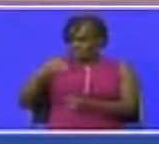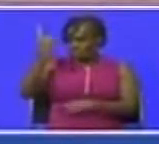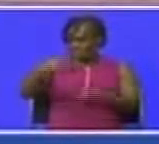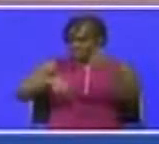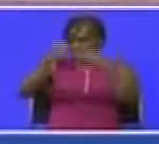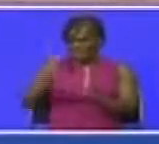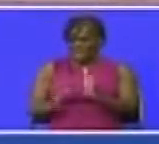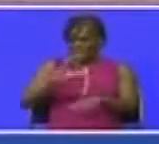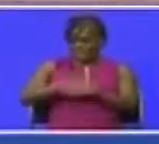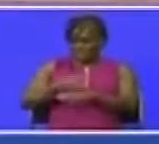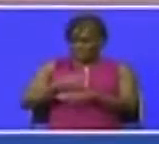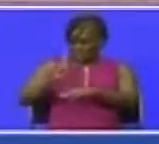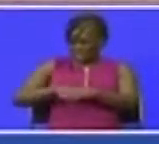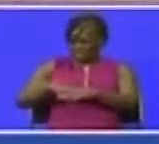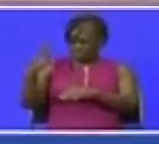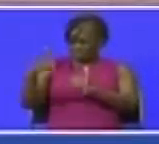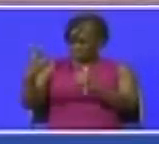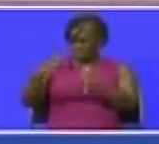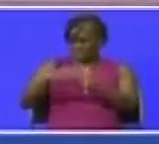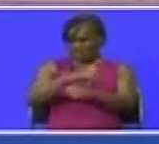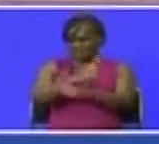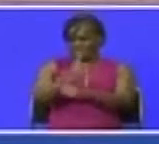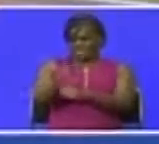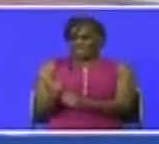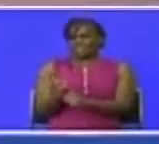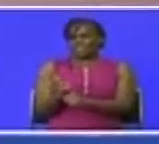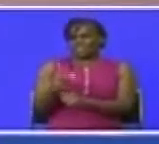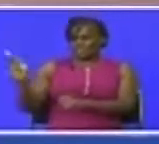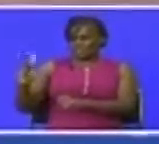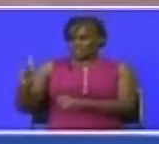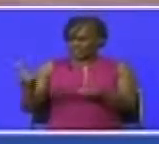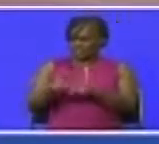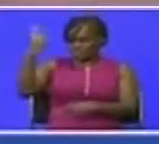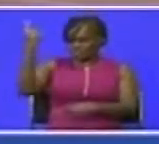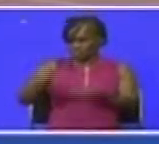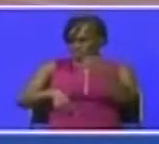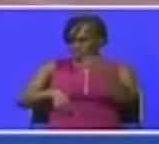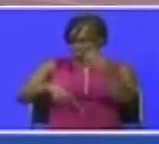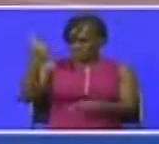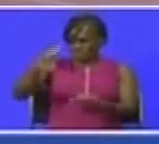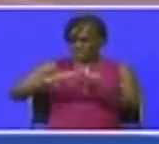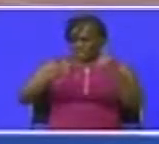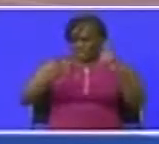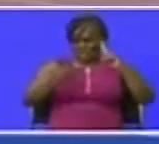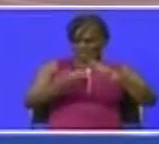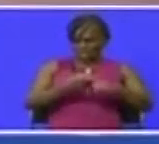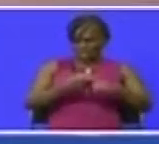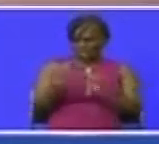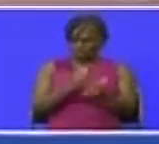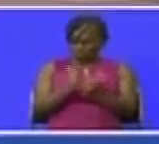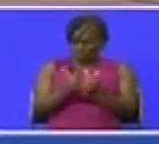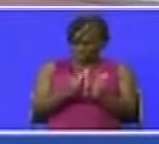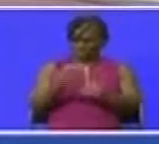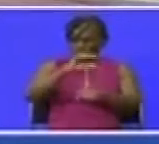reigned supreme to win the race in a time of 29 minutes 26.2 seconds. Kimetei, who also won Standard Chartered Marathon, beat a strong field